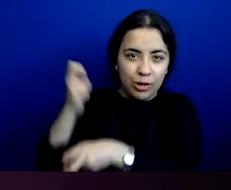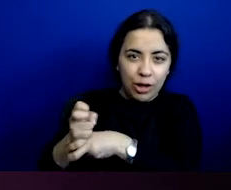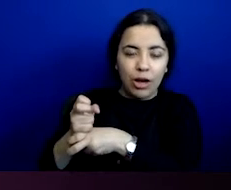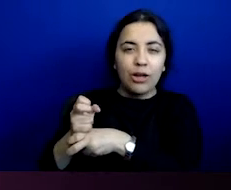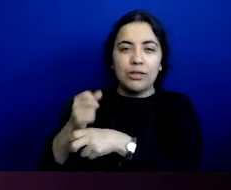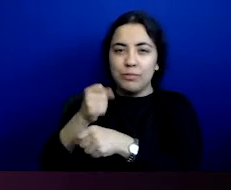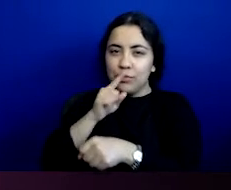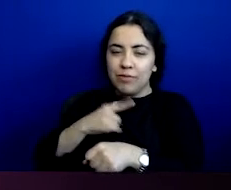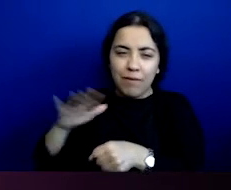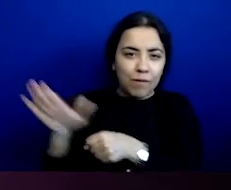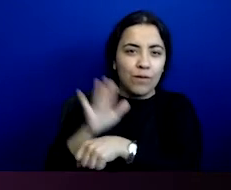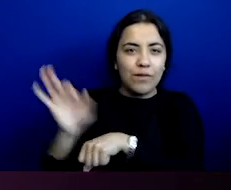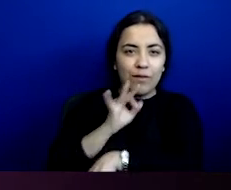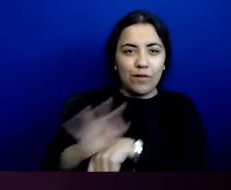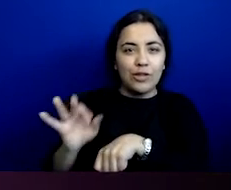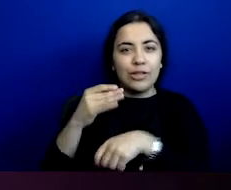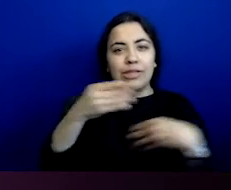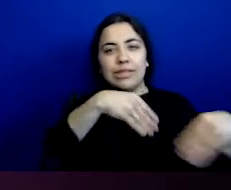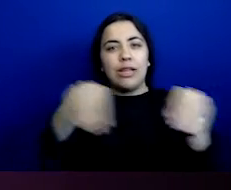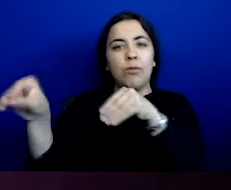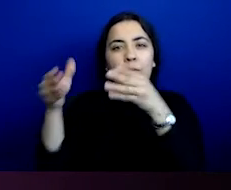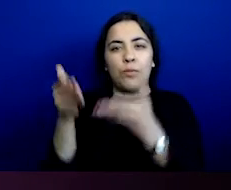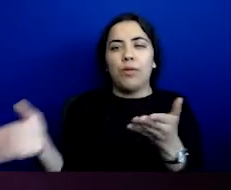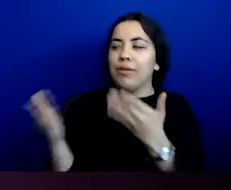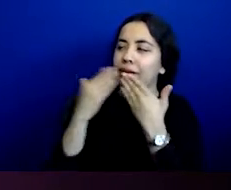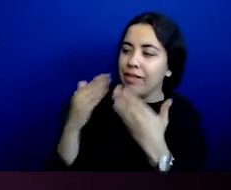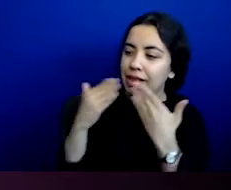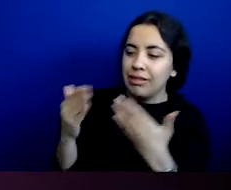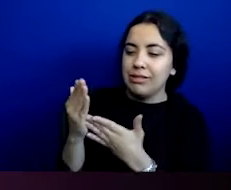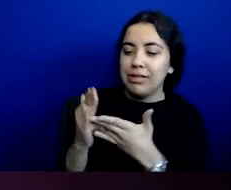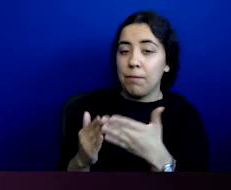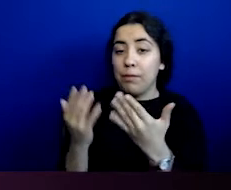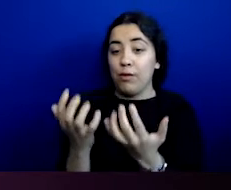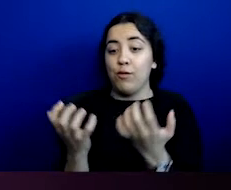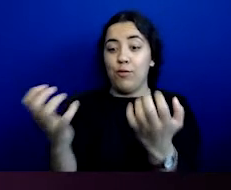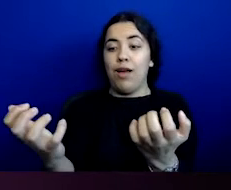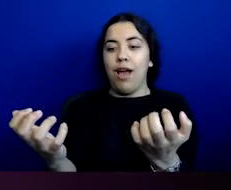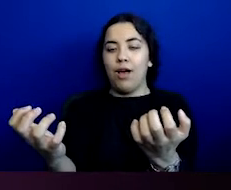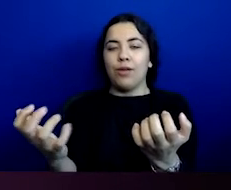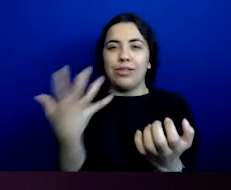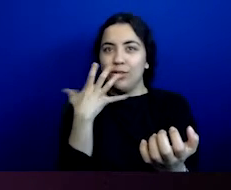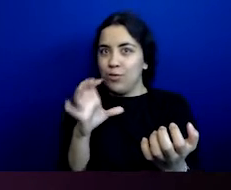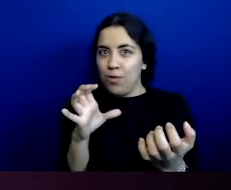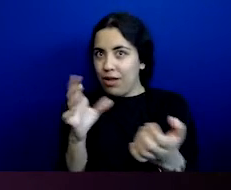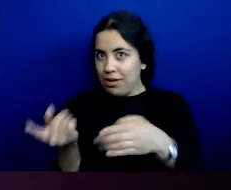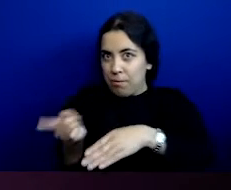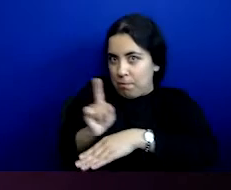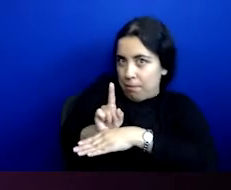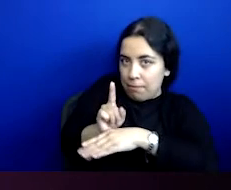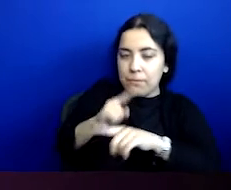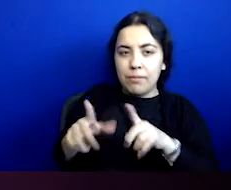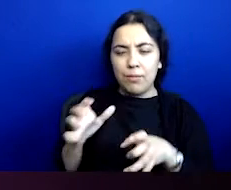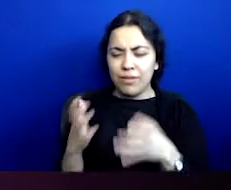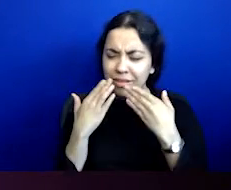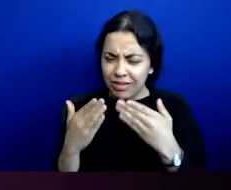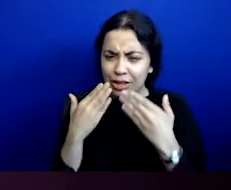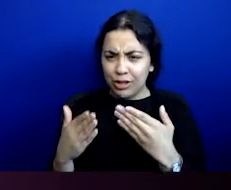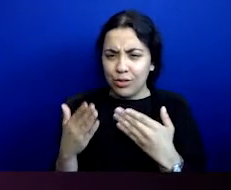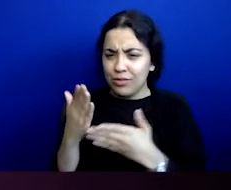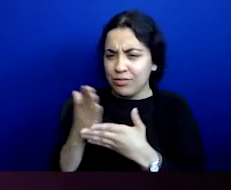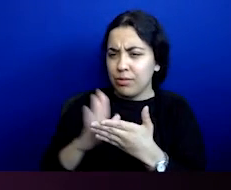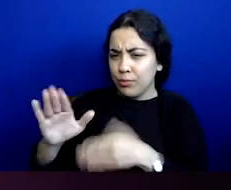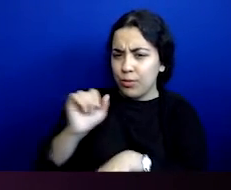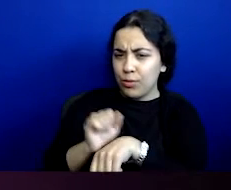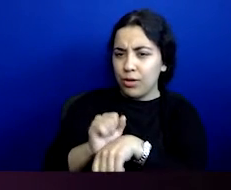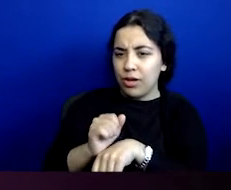that we have a fully functional and scalable product. So I want to thank them. Some of them out in the crowd and didn't want to come up today, but I want to just thank them for some of their